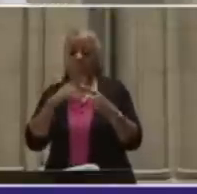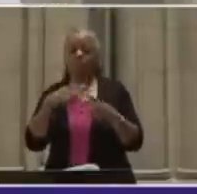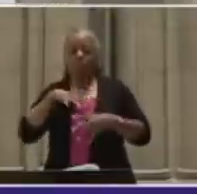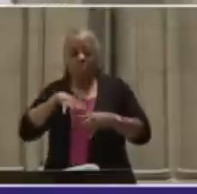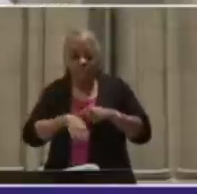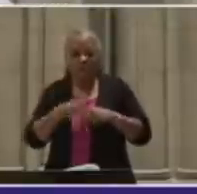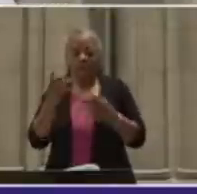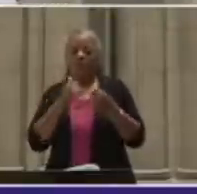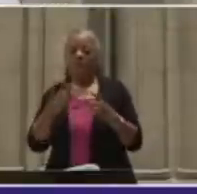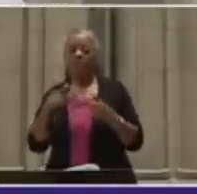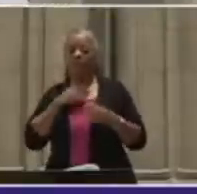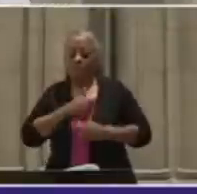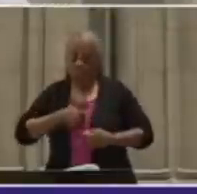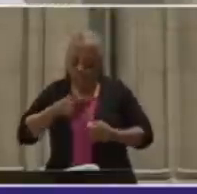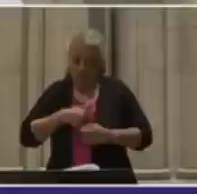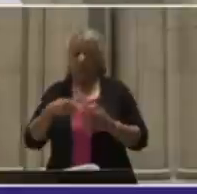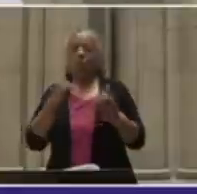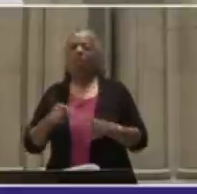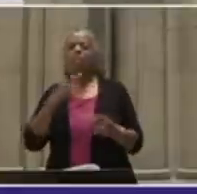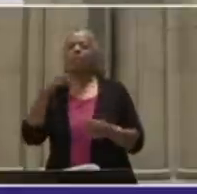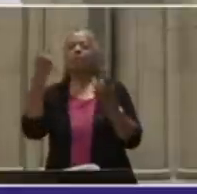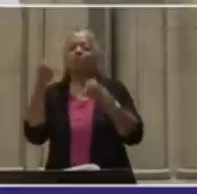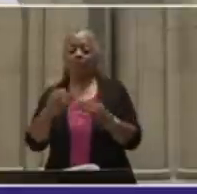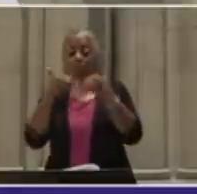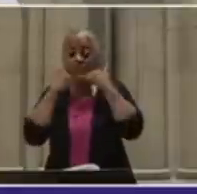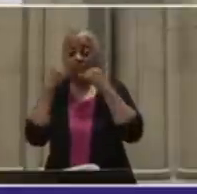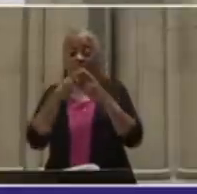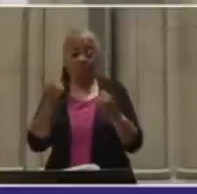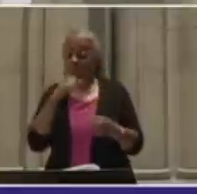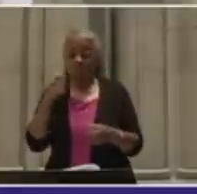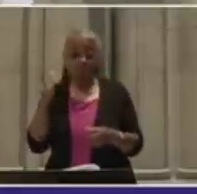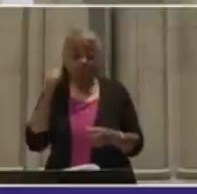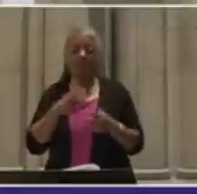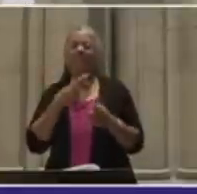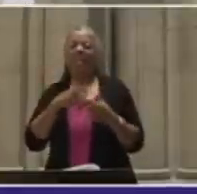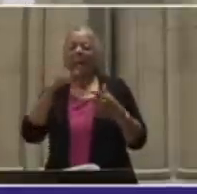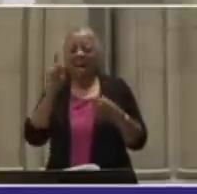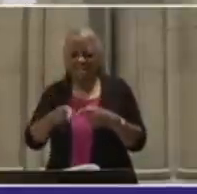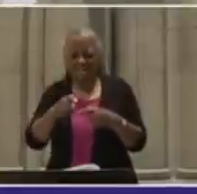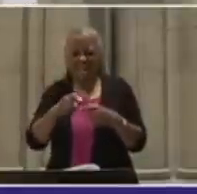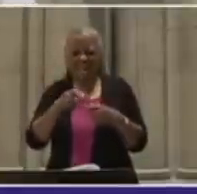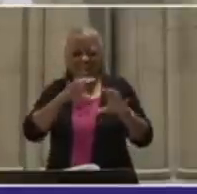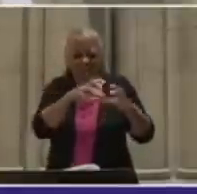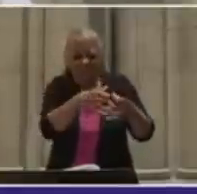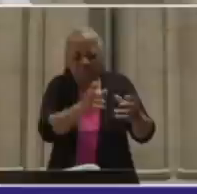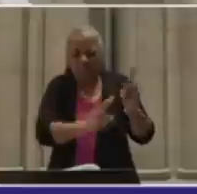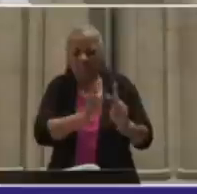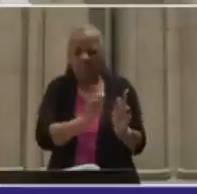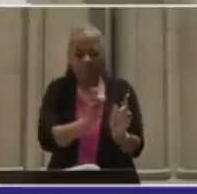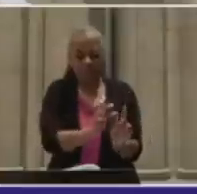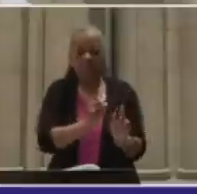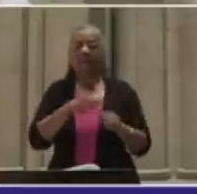mourn. I want everybody to lament. I want everybody to say something is wrong. And if everybody won't do it, I need I need a remnant that'll do